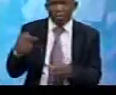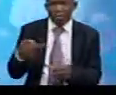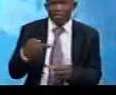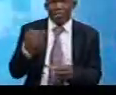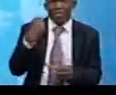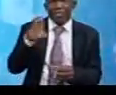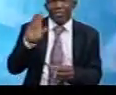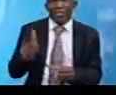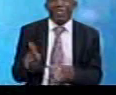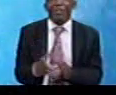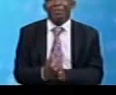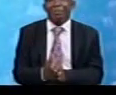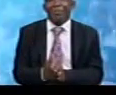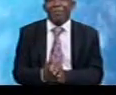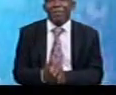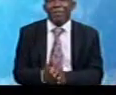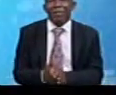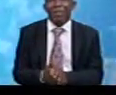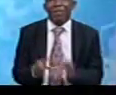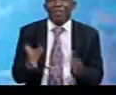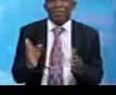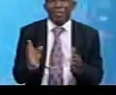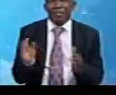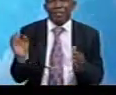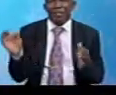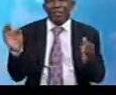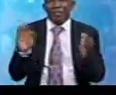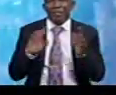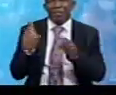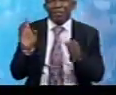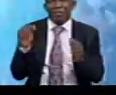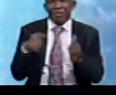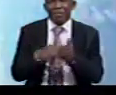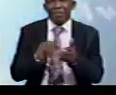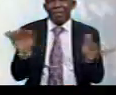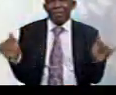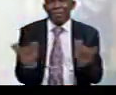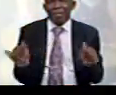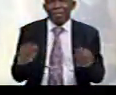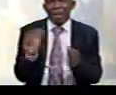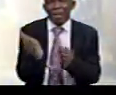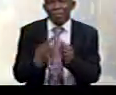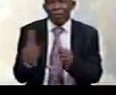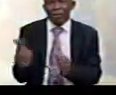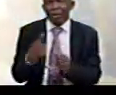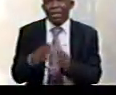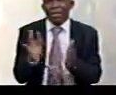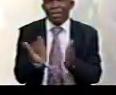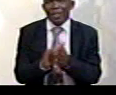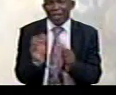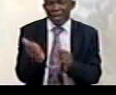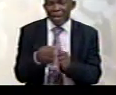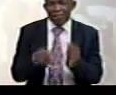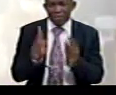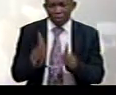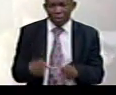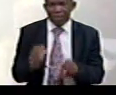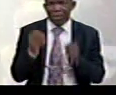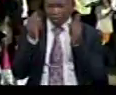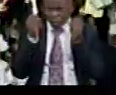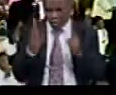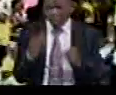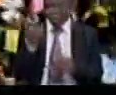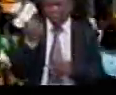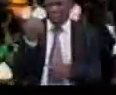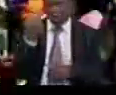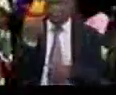The story is the same everywhere, with everyone amazed at what God is doing through